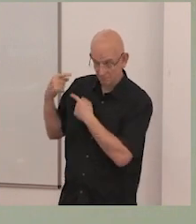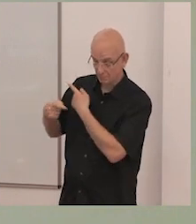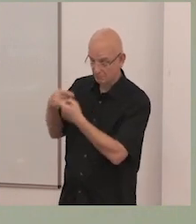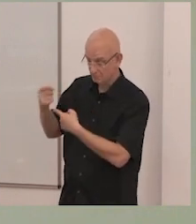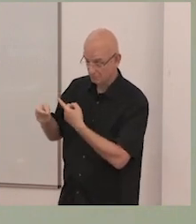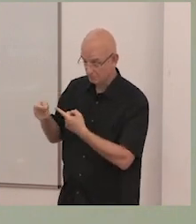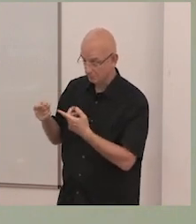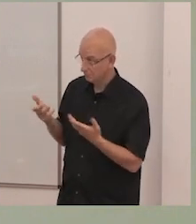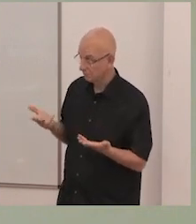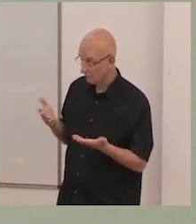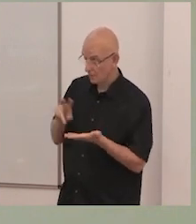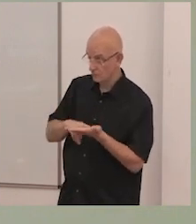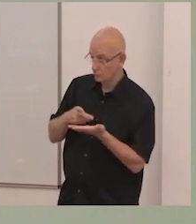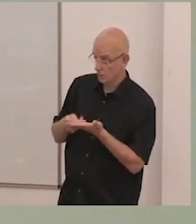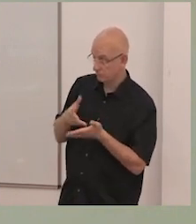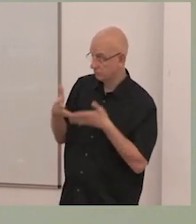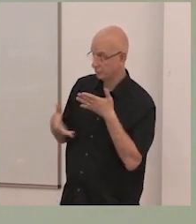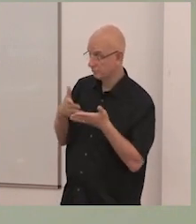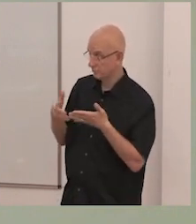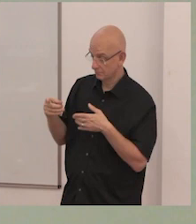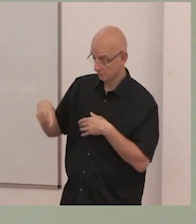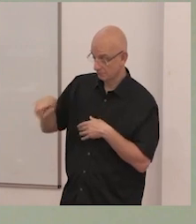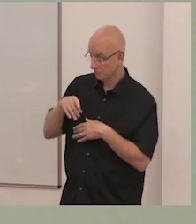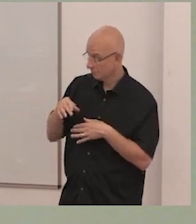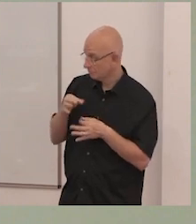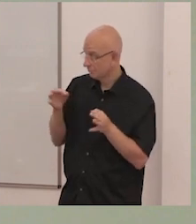leave this terminology.